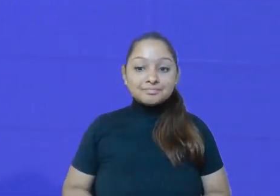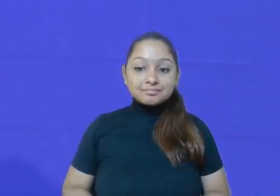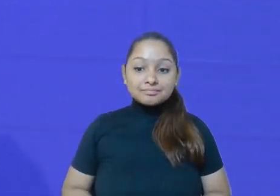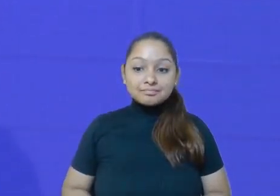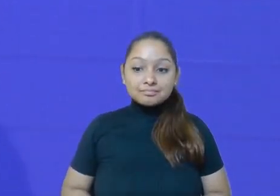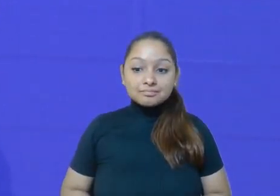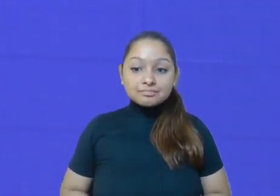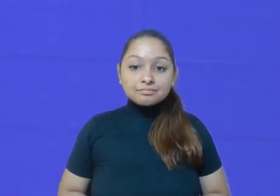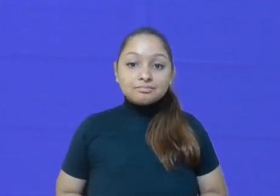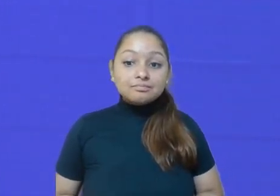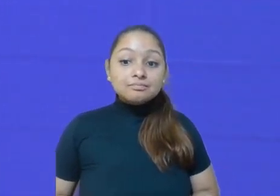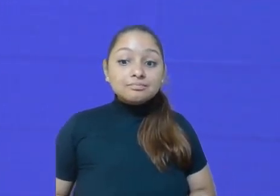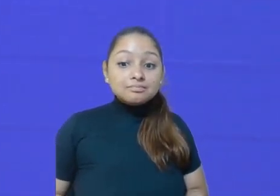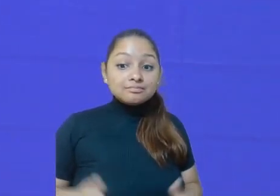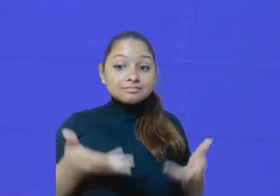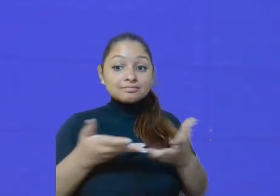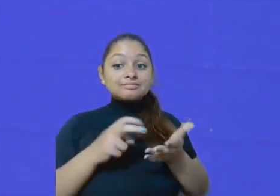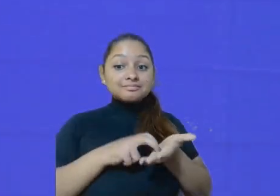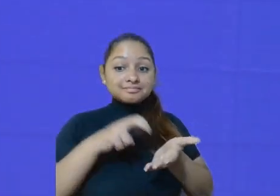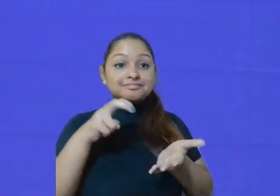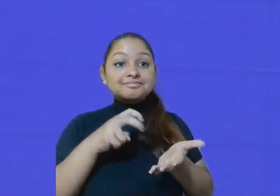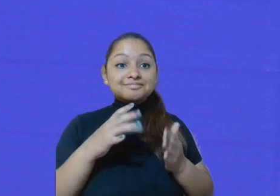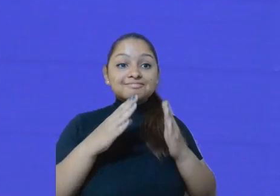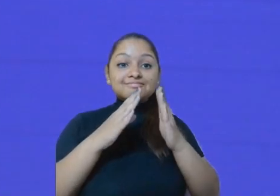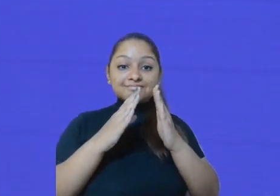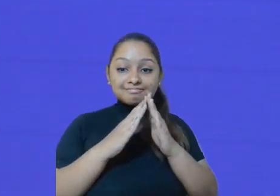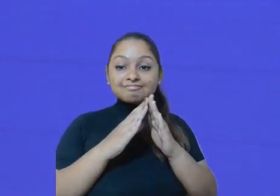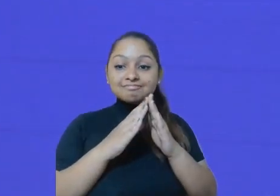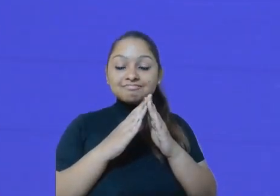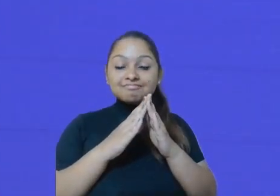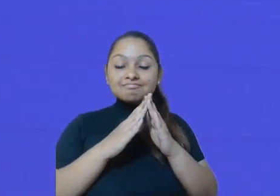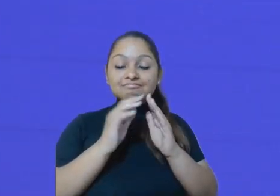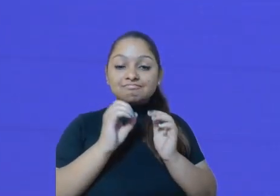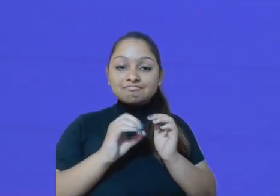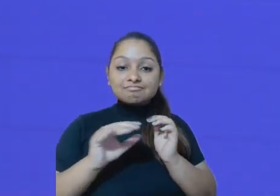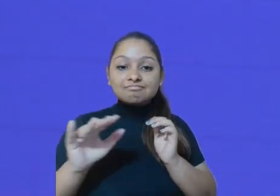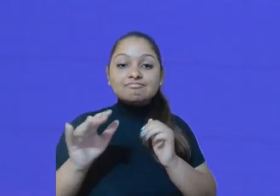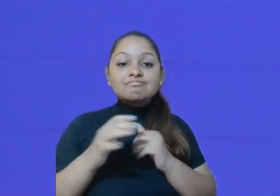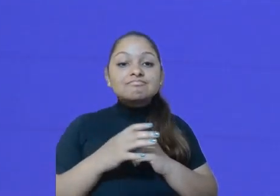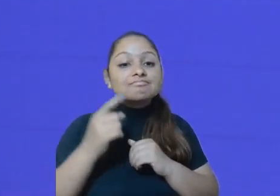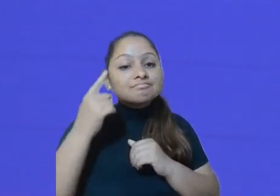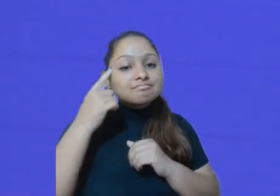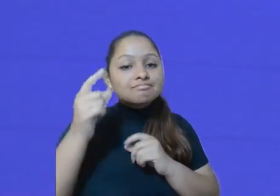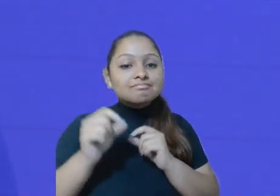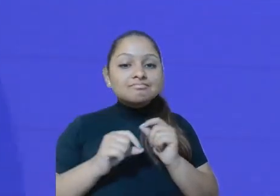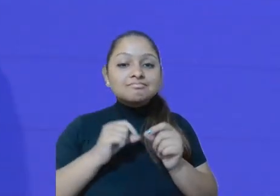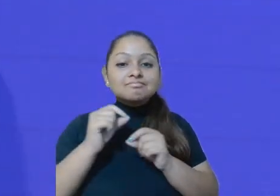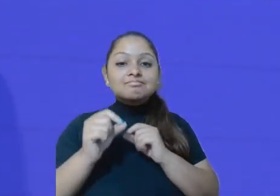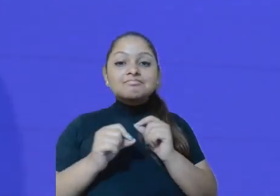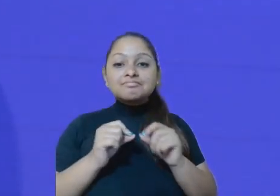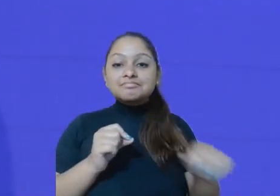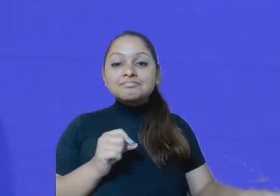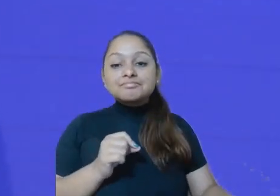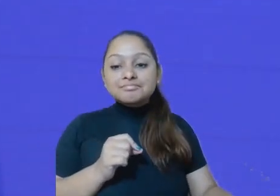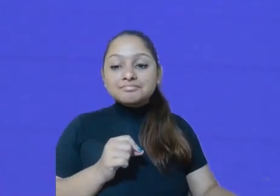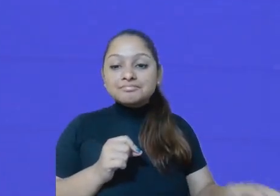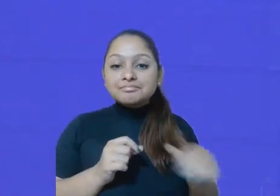This morning, I left home and I collect some magnets for the fridge and have one